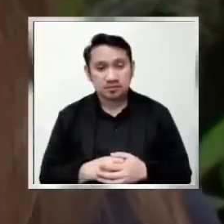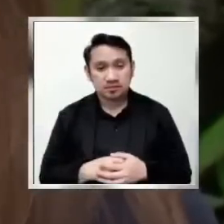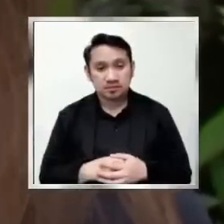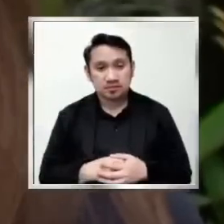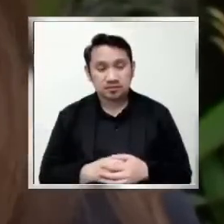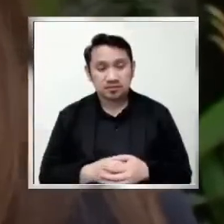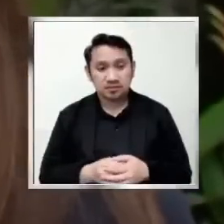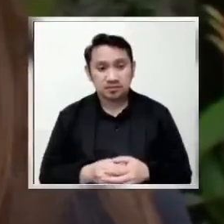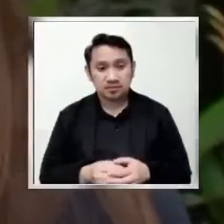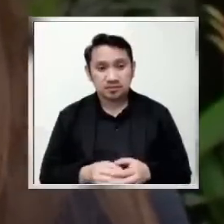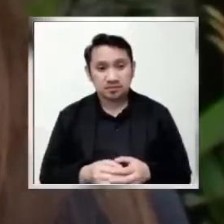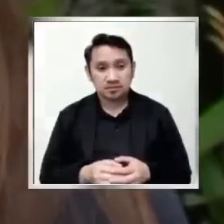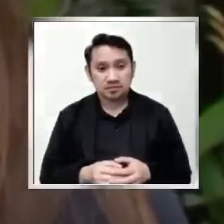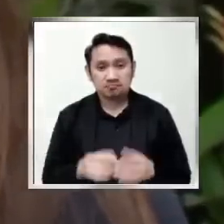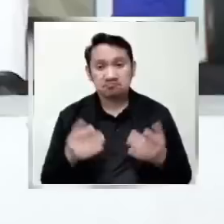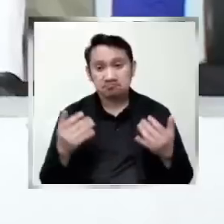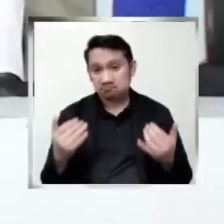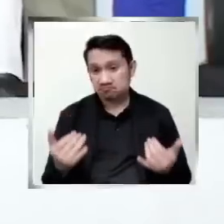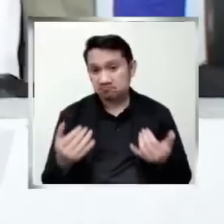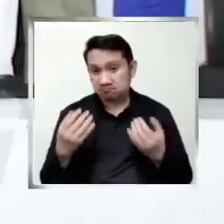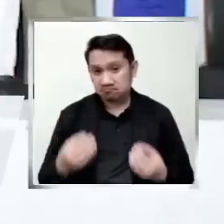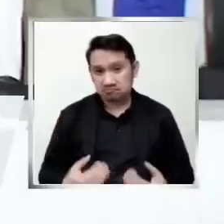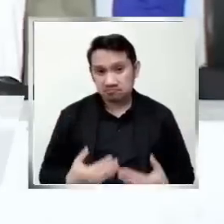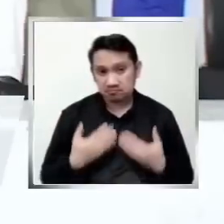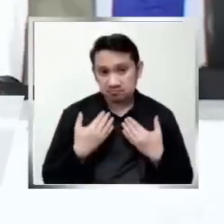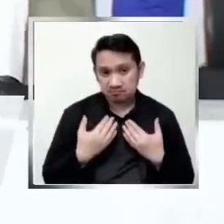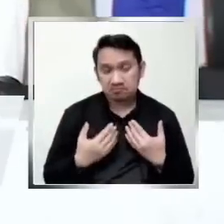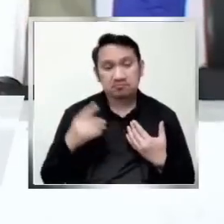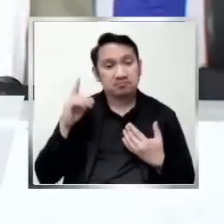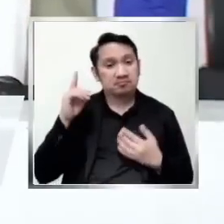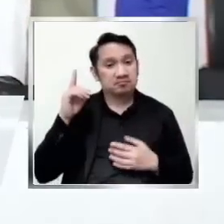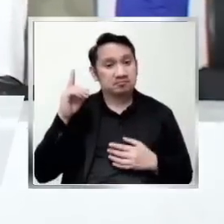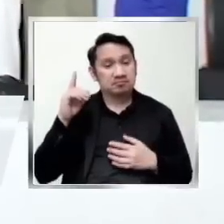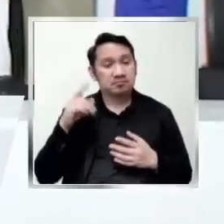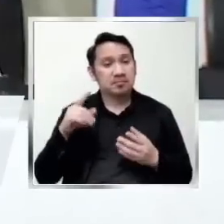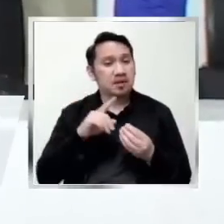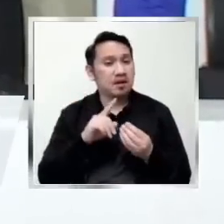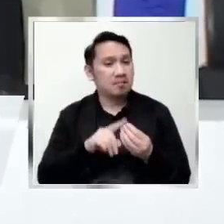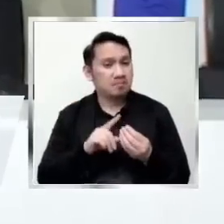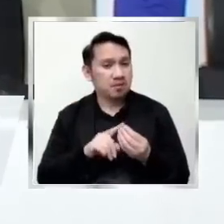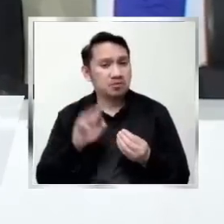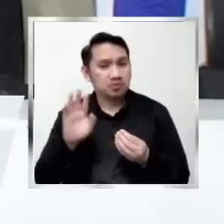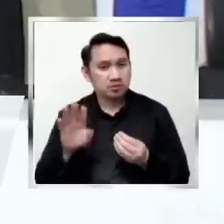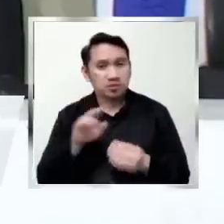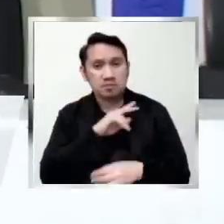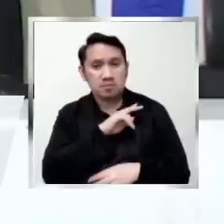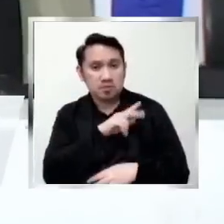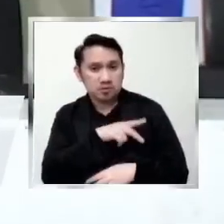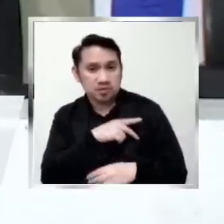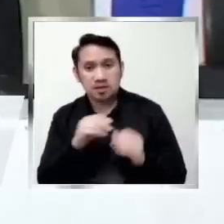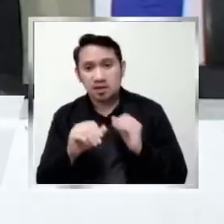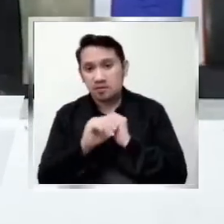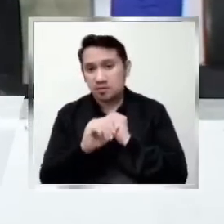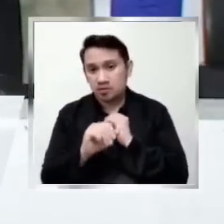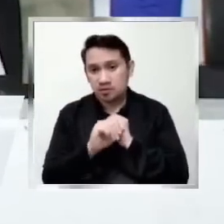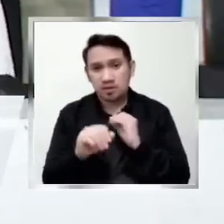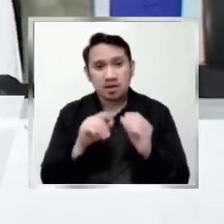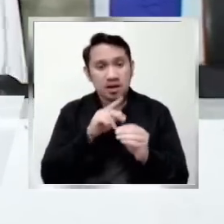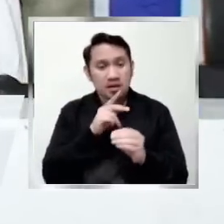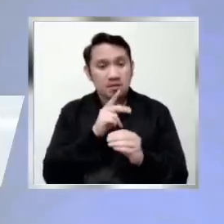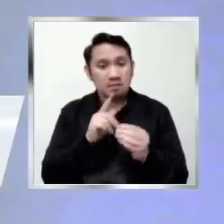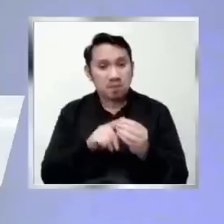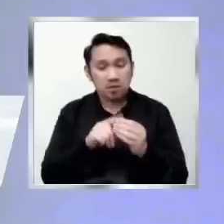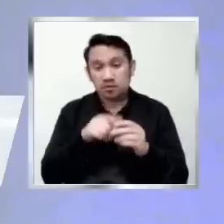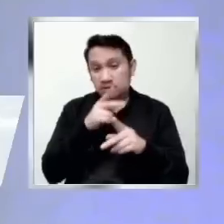26. Nagbahagi ng inspirasyon si Sparkle artist Shuvia Estrada tungkol sa kanyang personal advocacy ng pangangalaga sa kalikasan sa